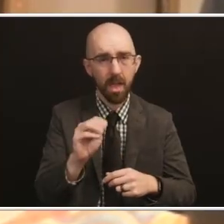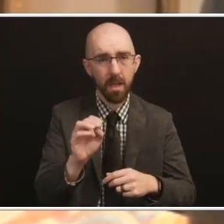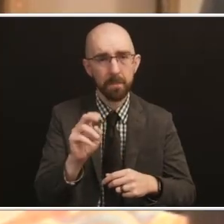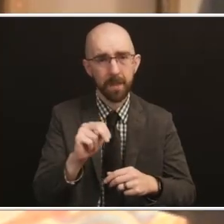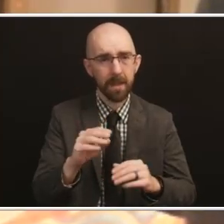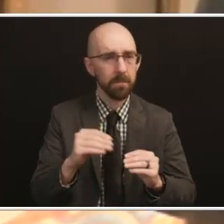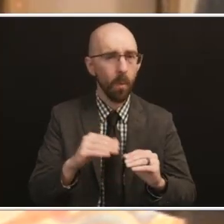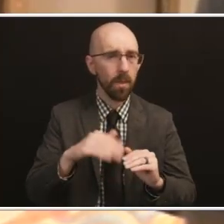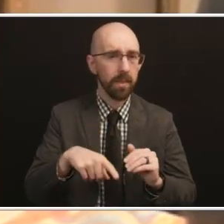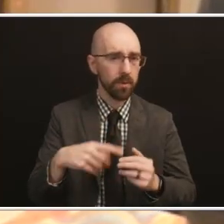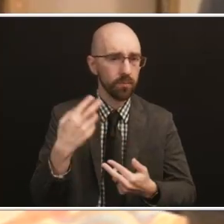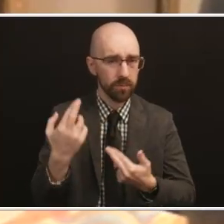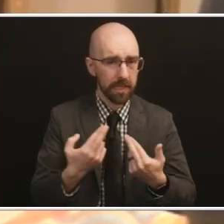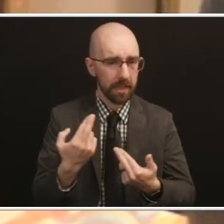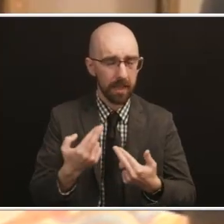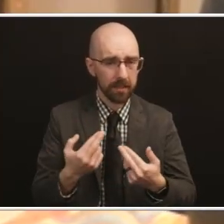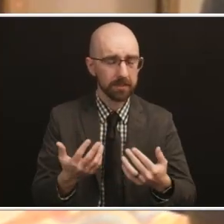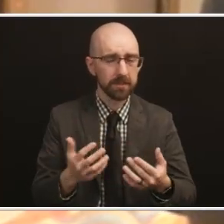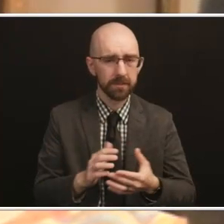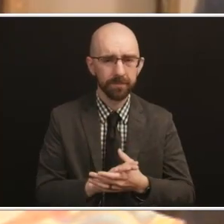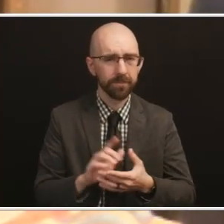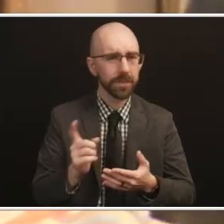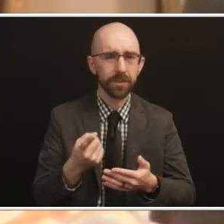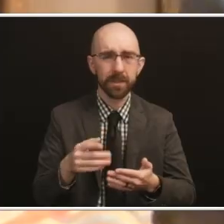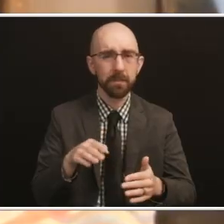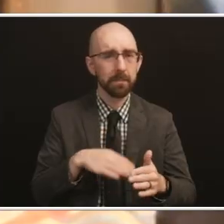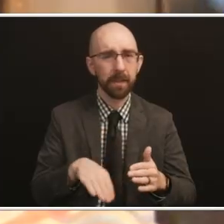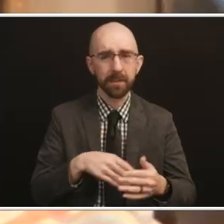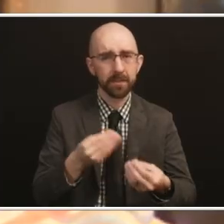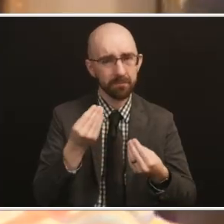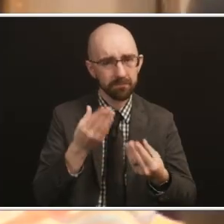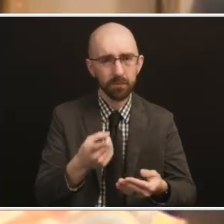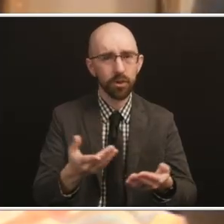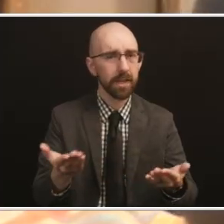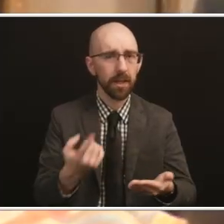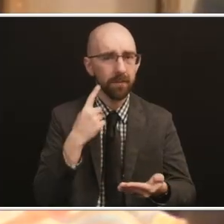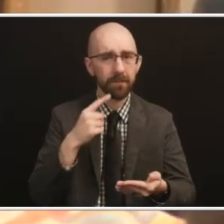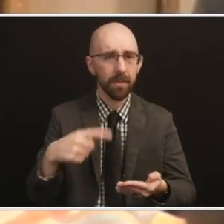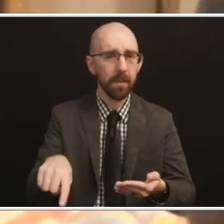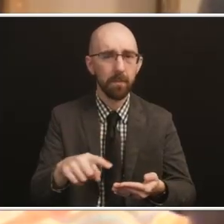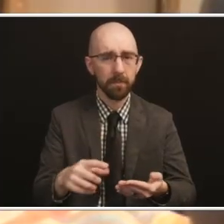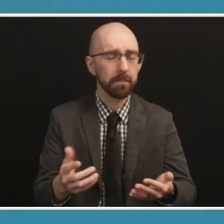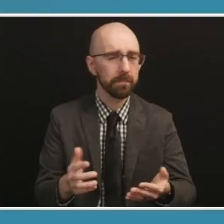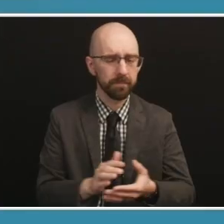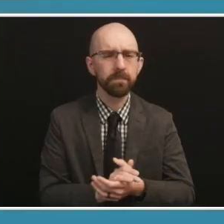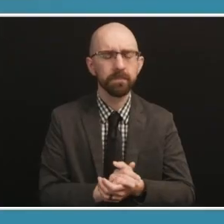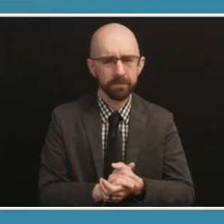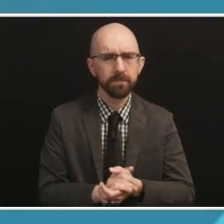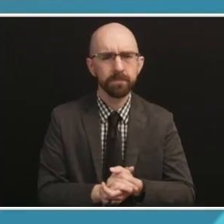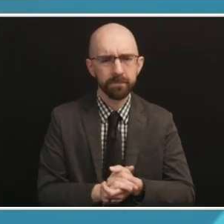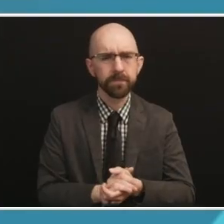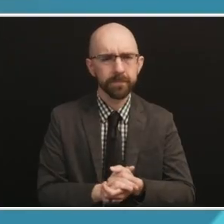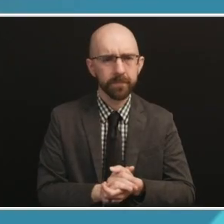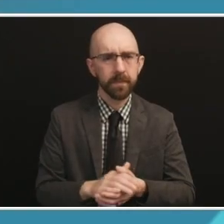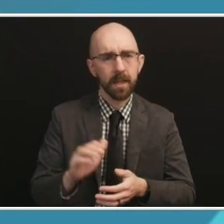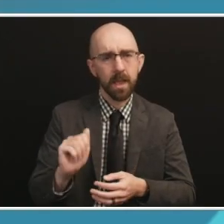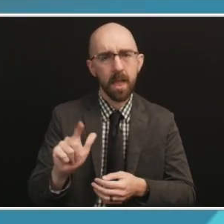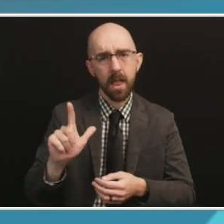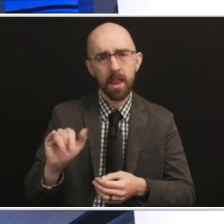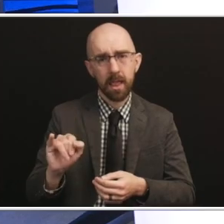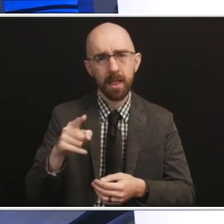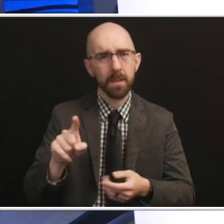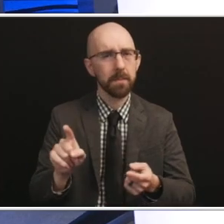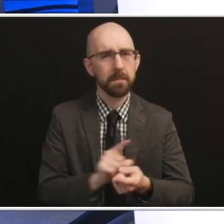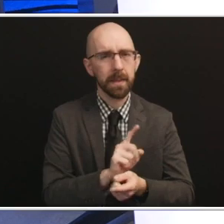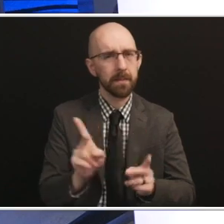realize. Just basically let them know that you're there for them. Mm-hmm. Allie, you meet people every